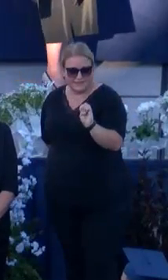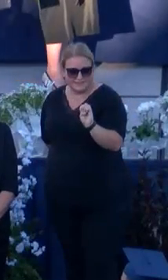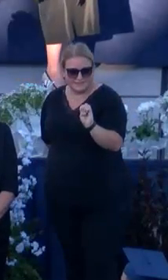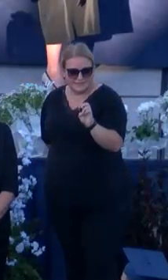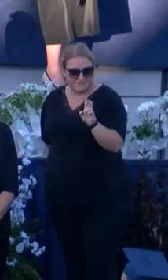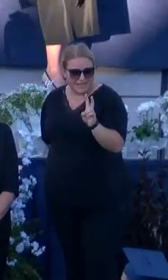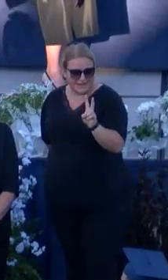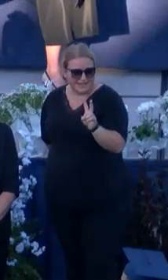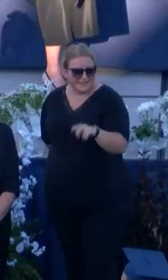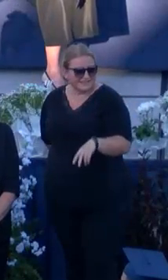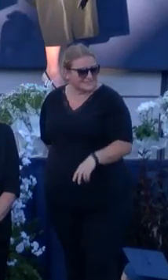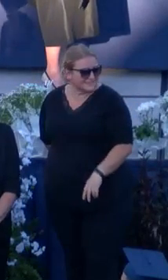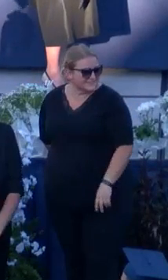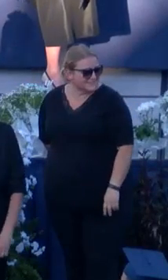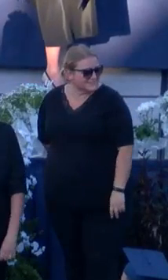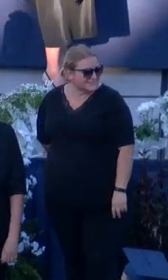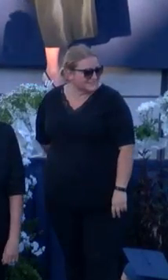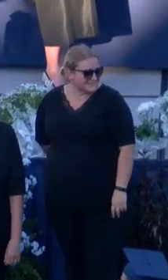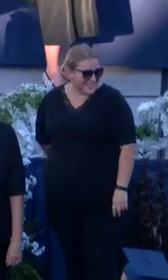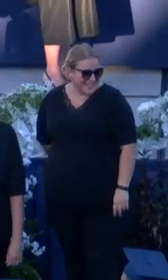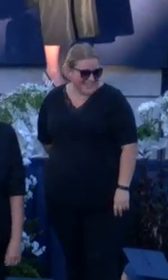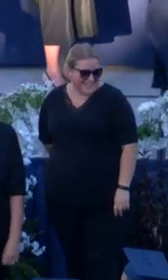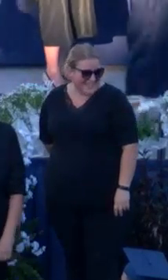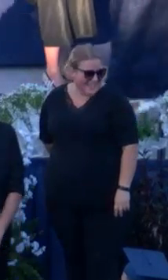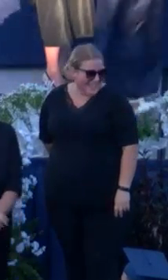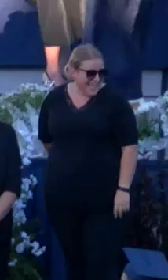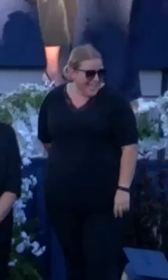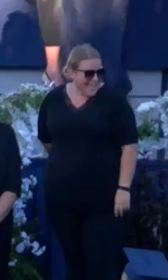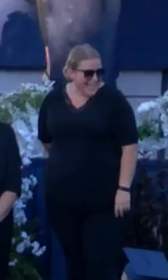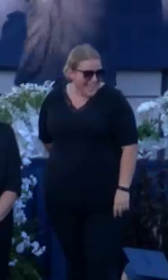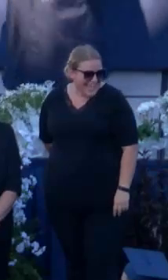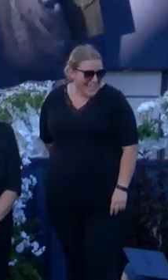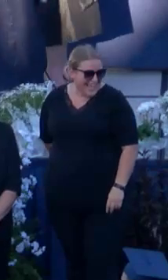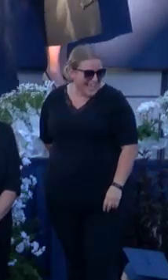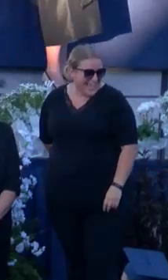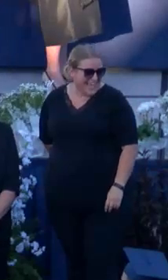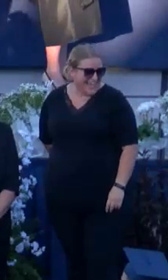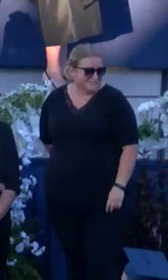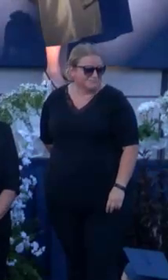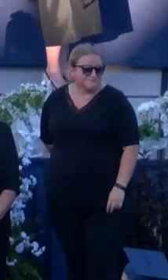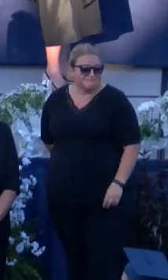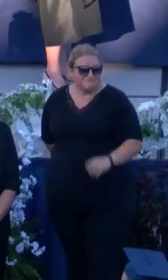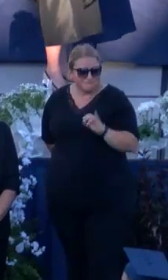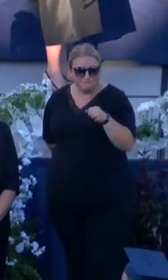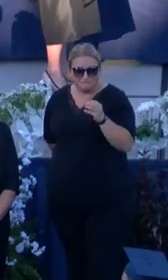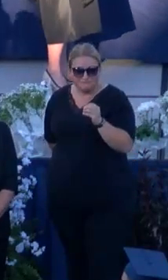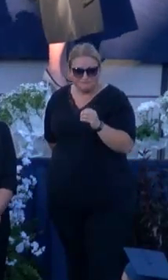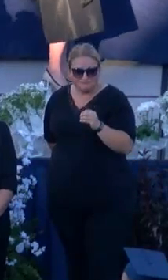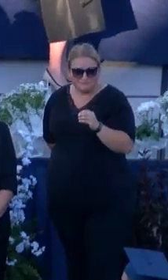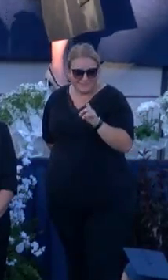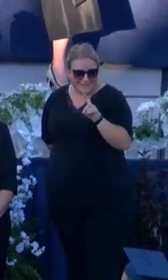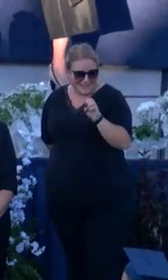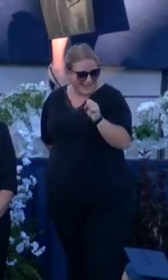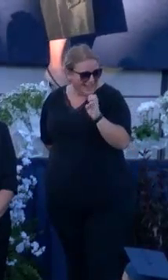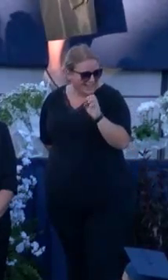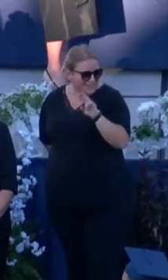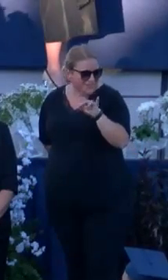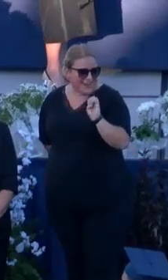Valdez. Oscar Gonzalez. George Ariola. Desiree